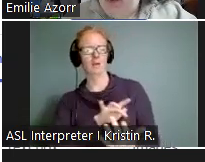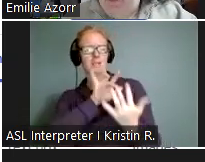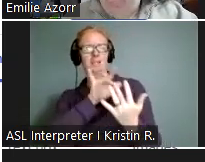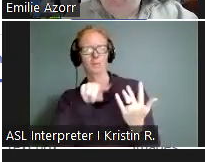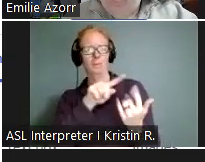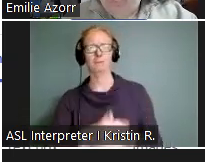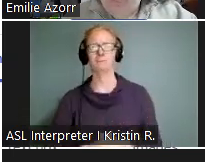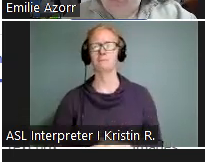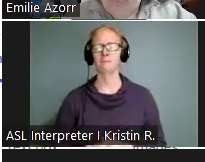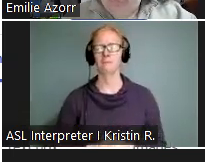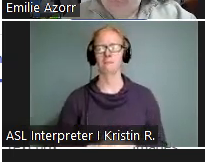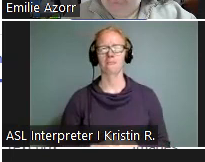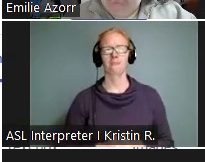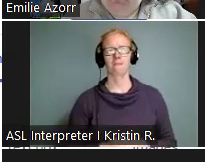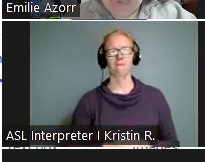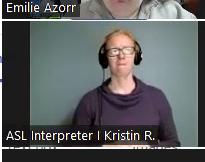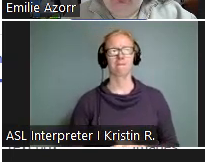that?